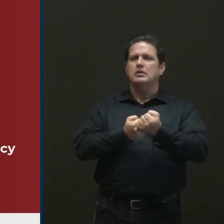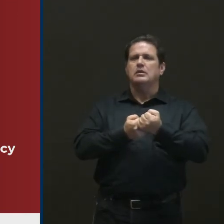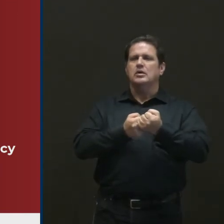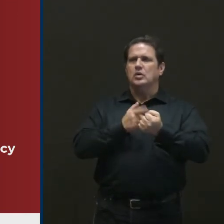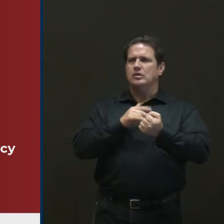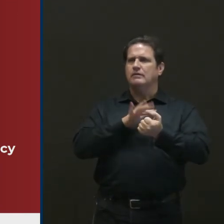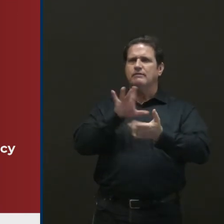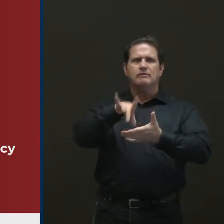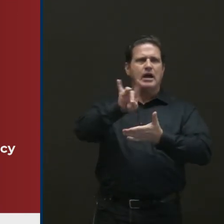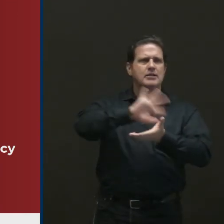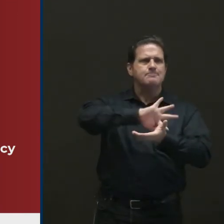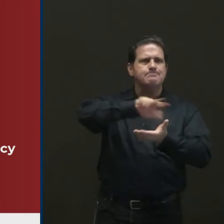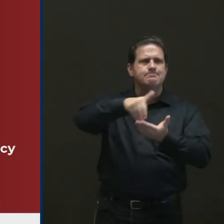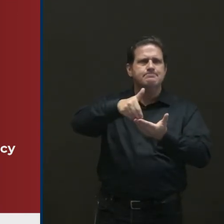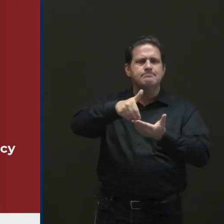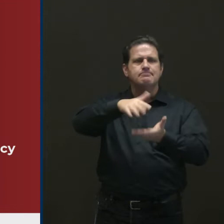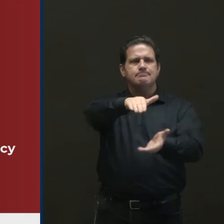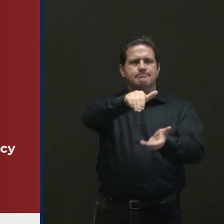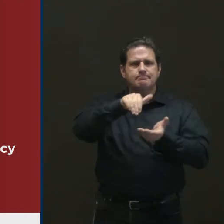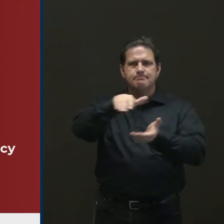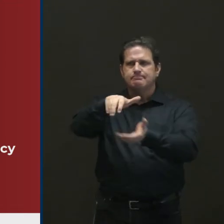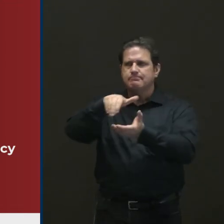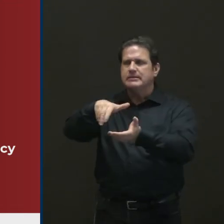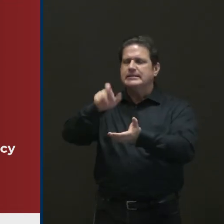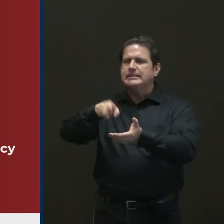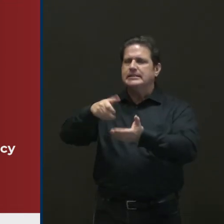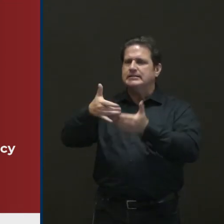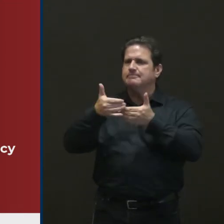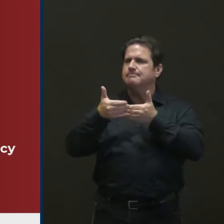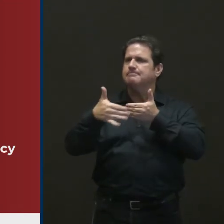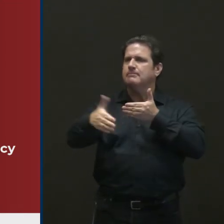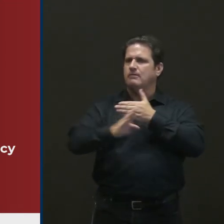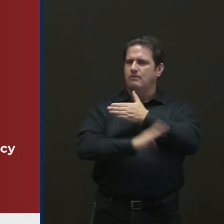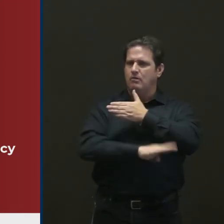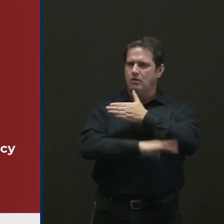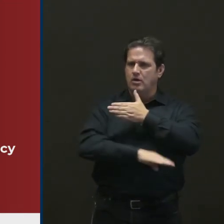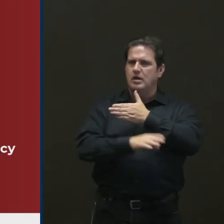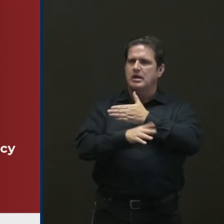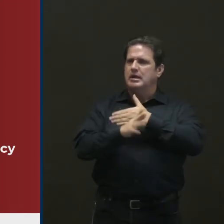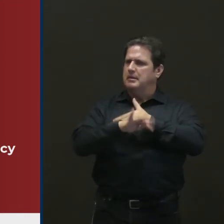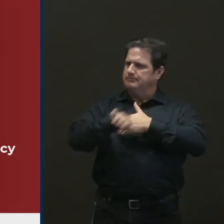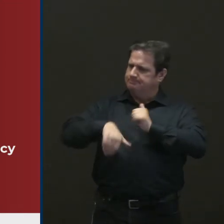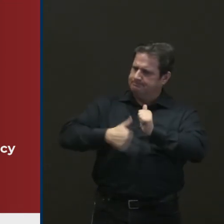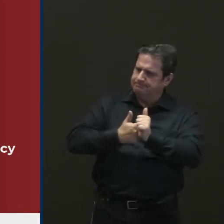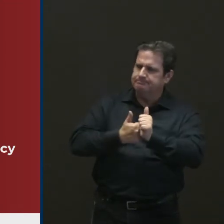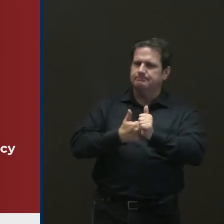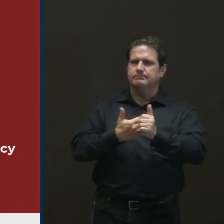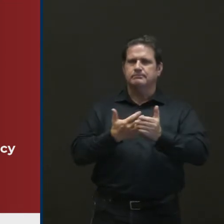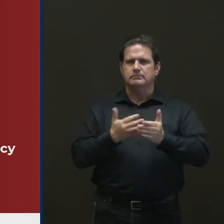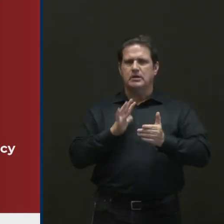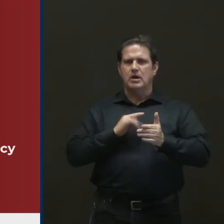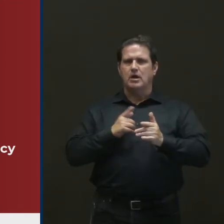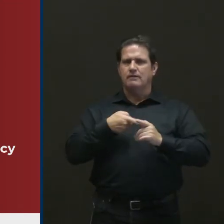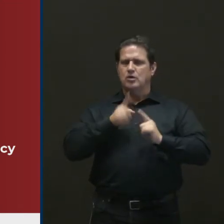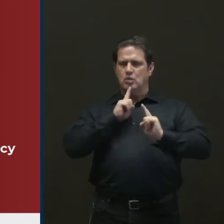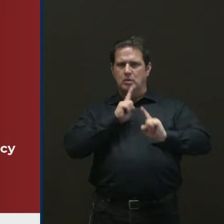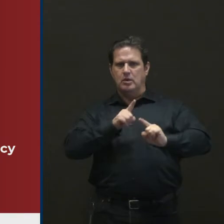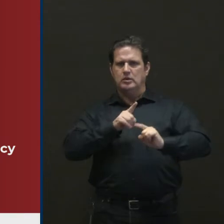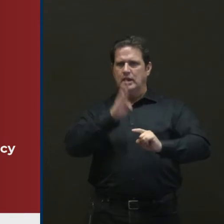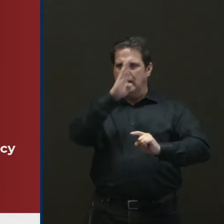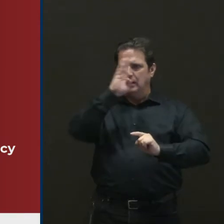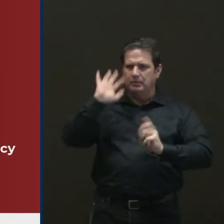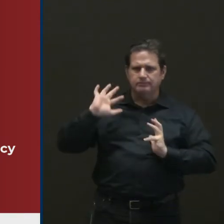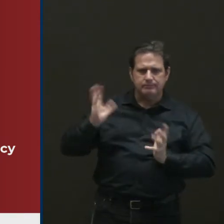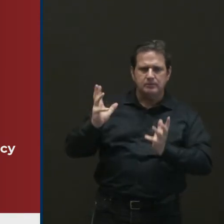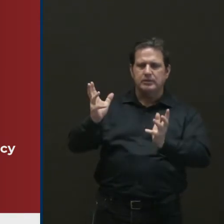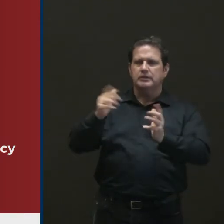go out and find what we think we need going into the fall to really be the backstop for our first responders, for the long-term